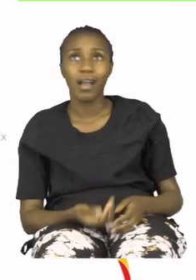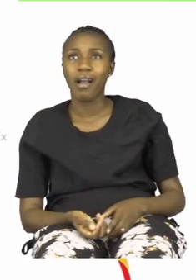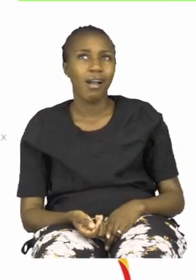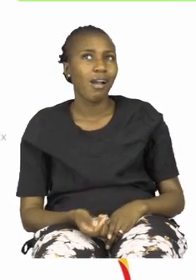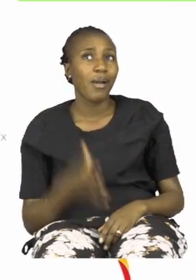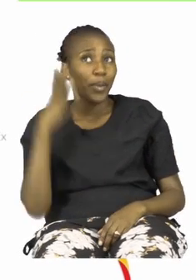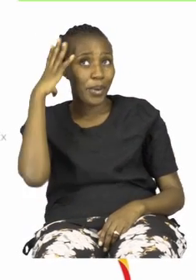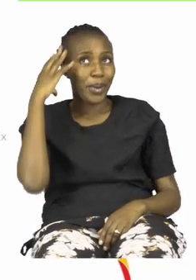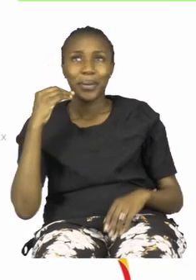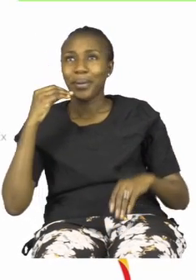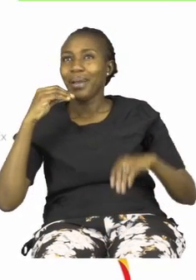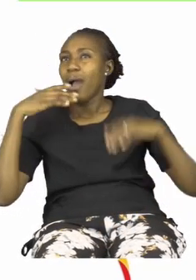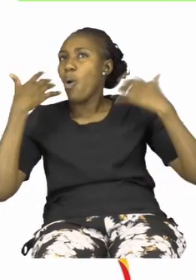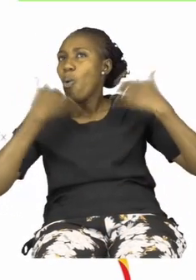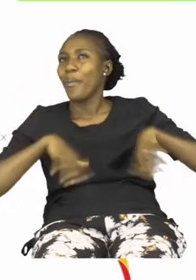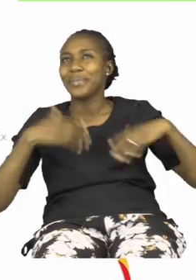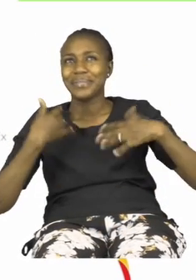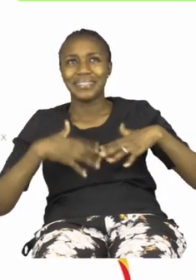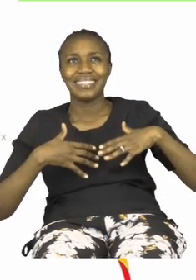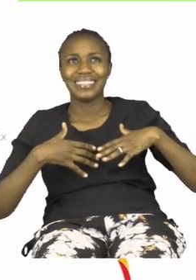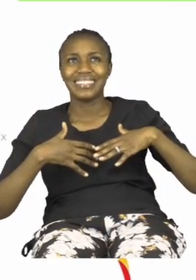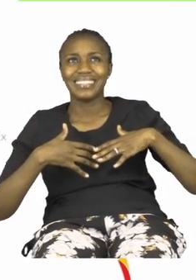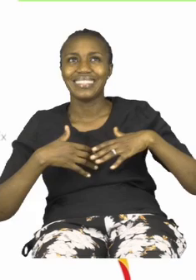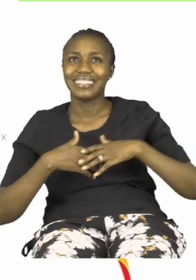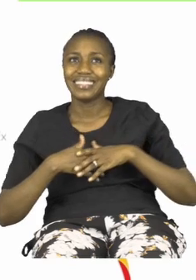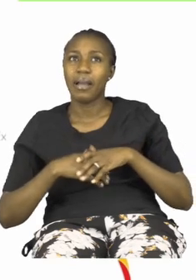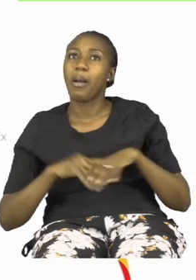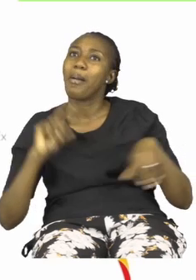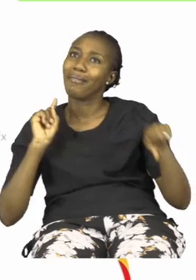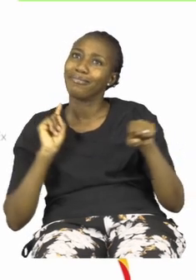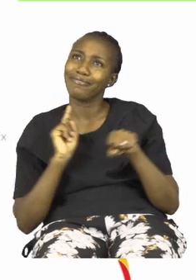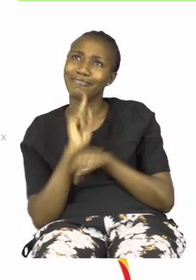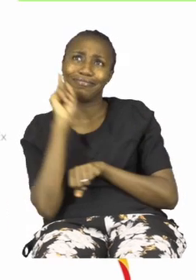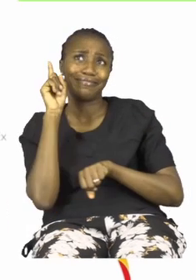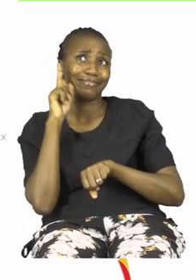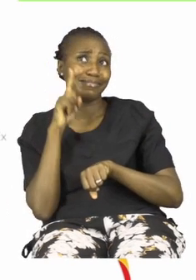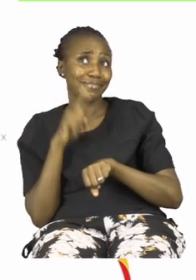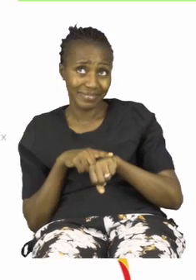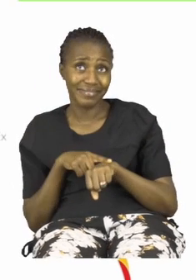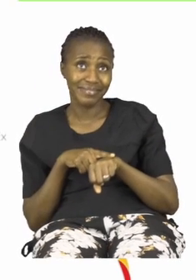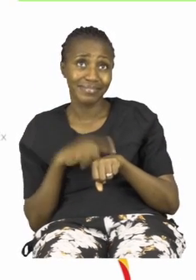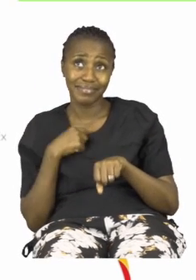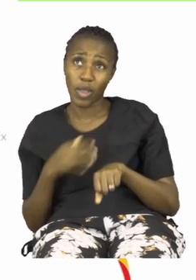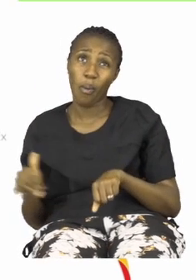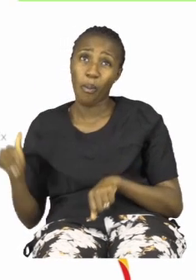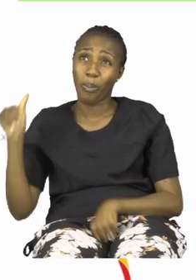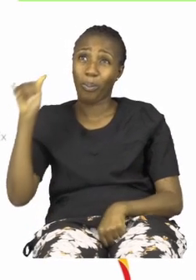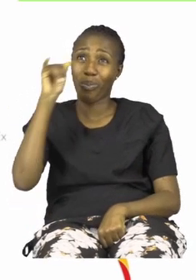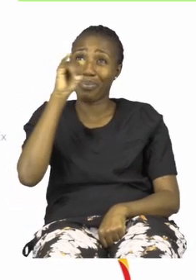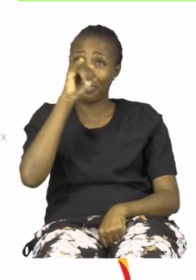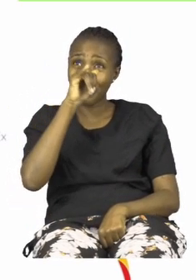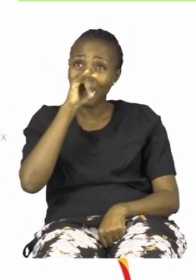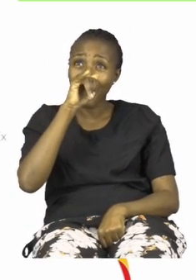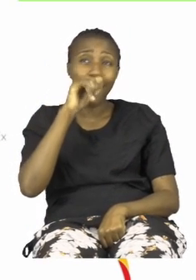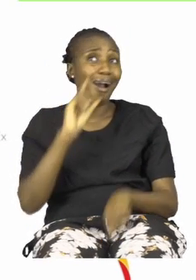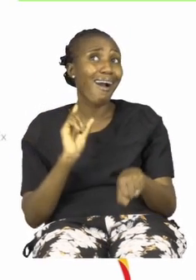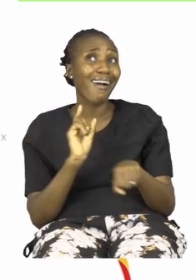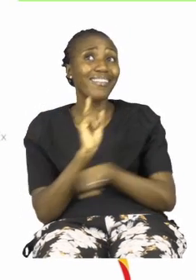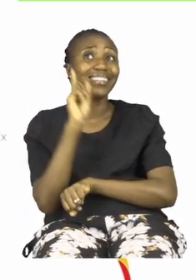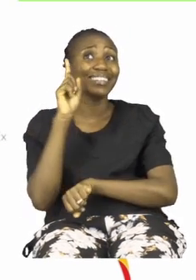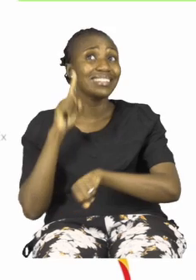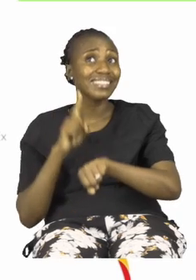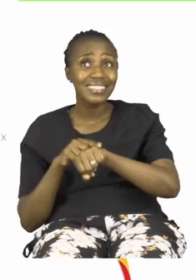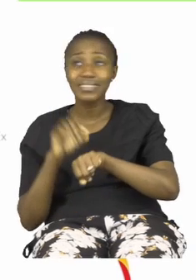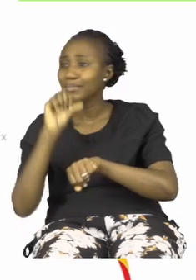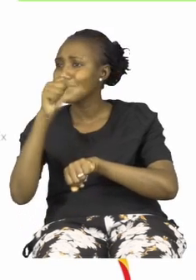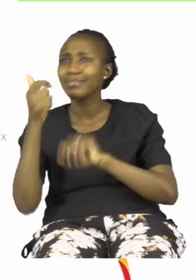won't even lie. And it was literally my first time on a plane as well, and my first time going to another